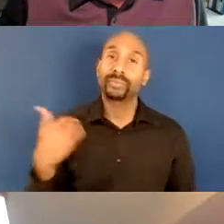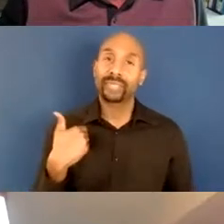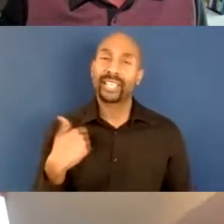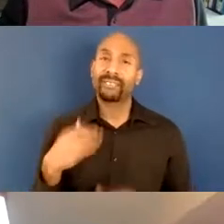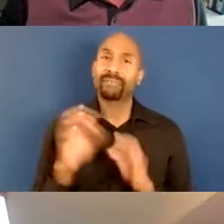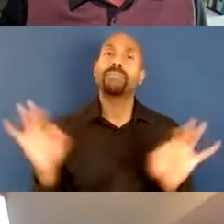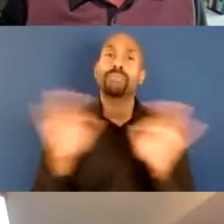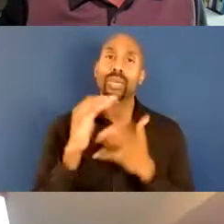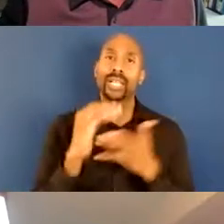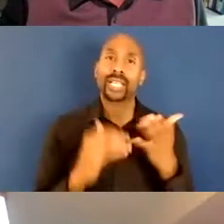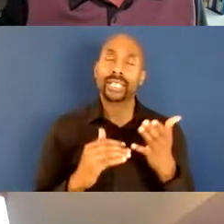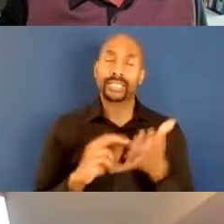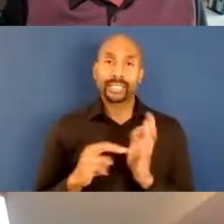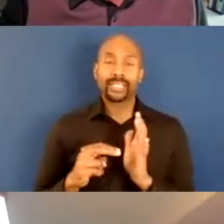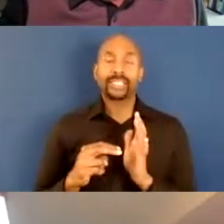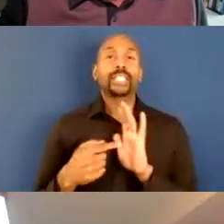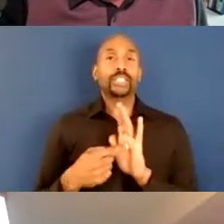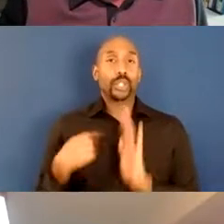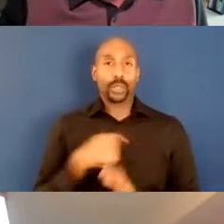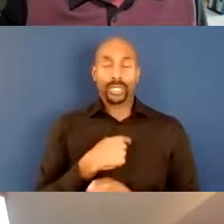limits of social science,